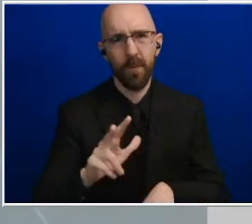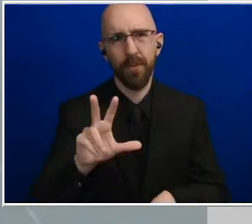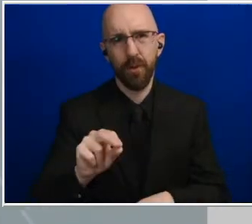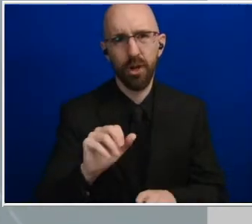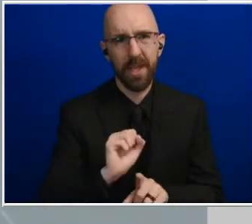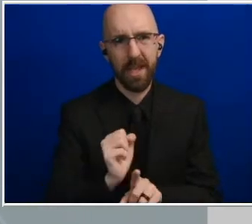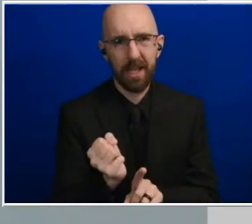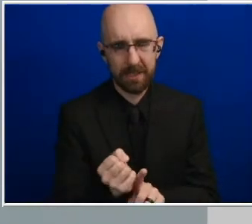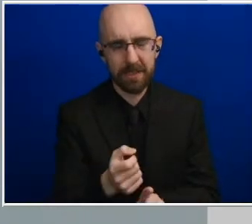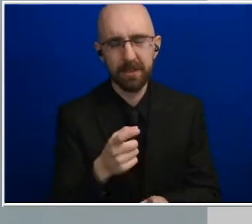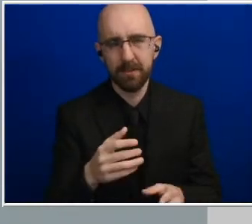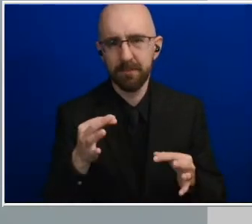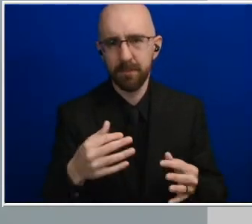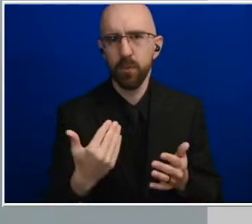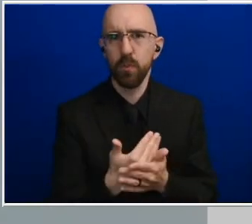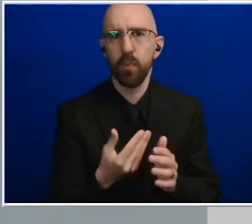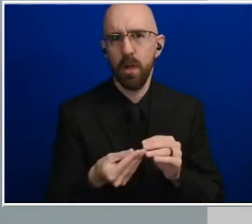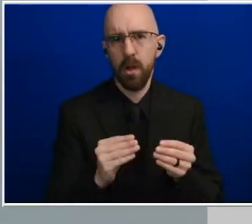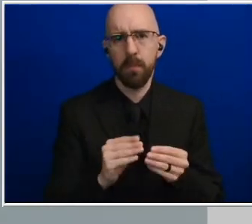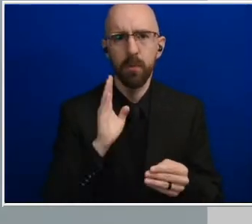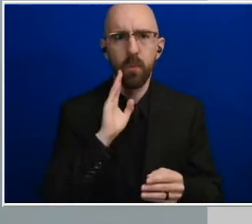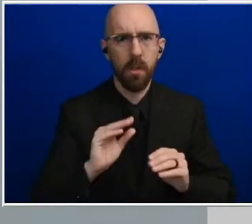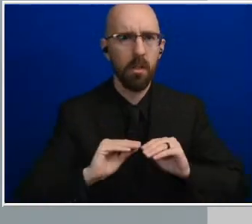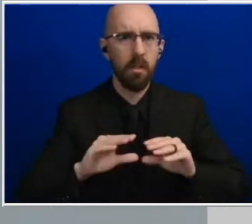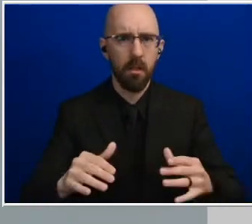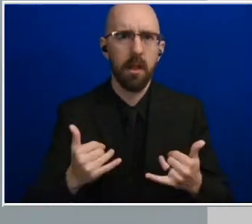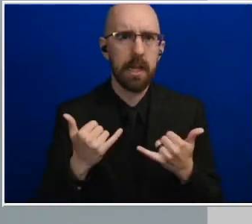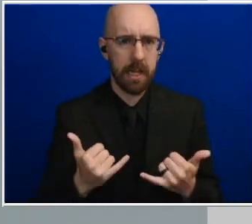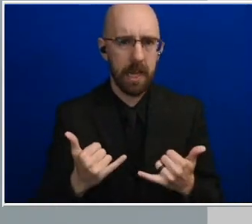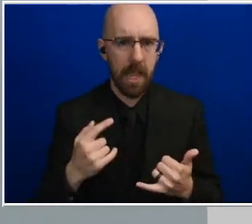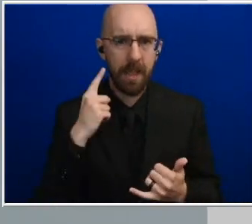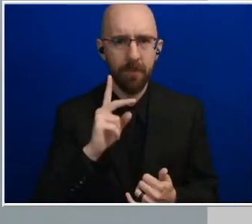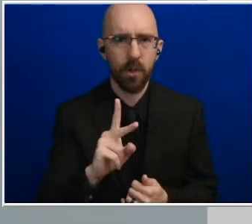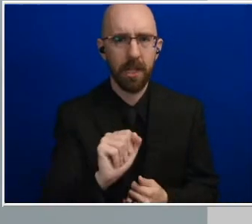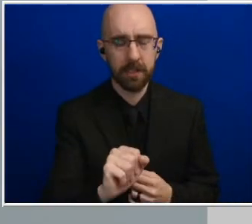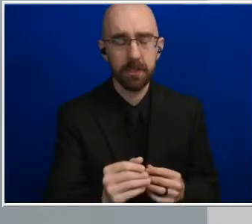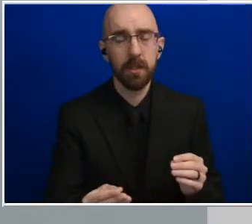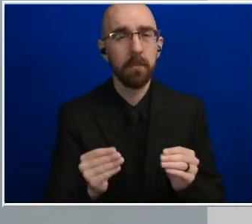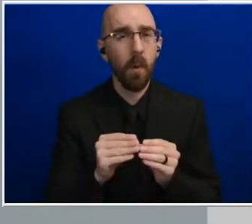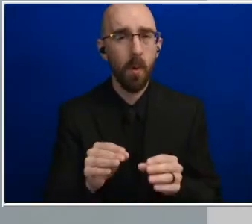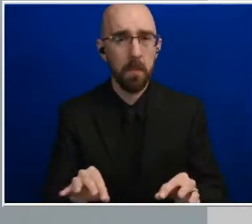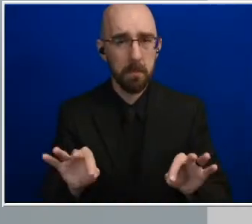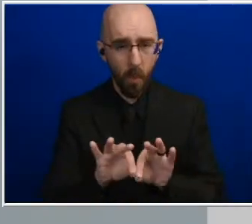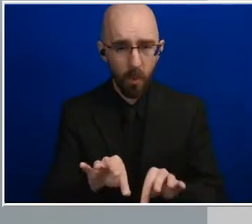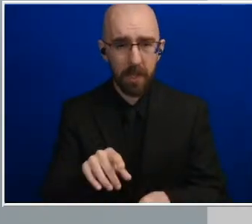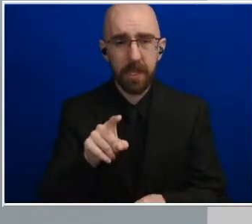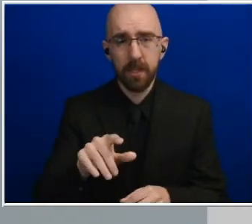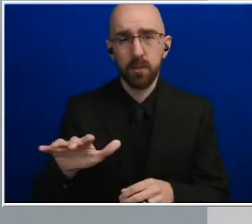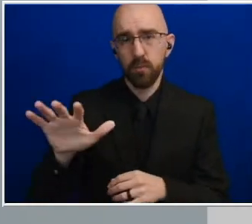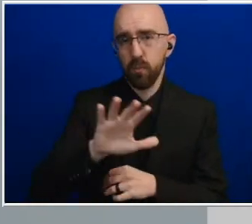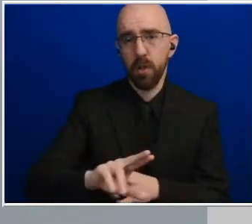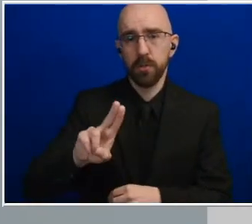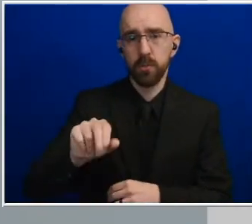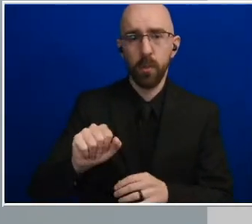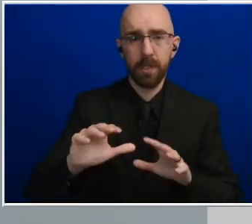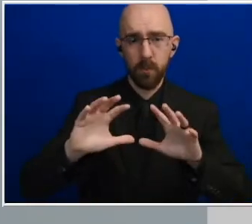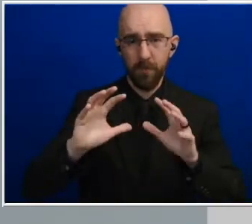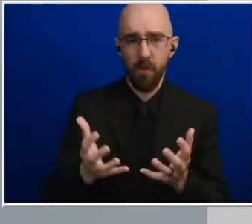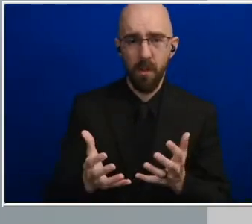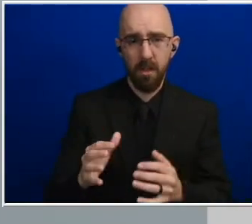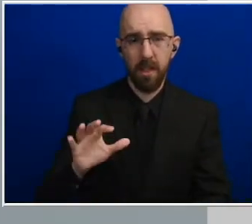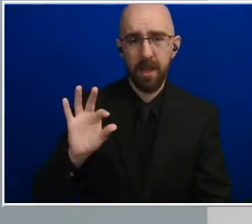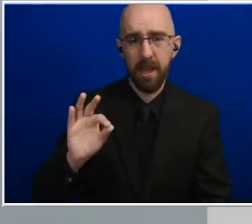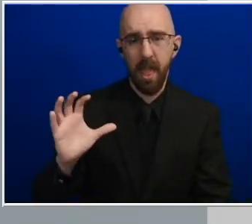new numbers will be released today for Kansas, but more importantly, in the nation as a whole, around 900 or more